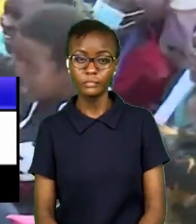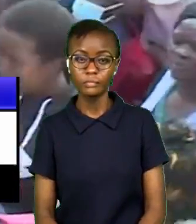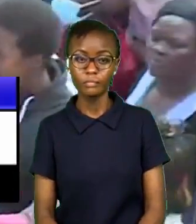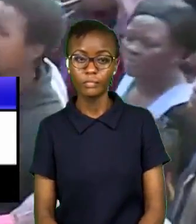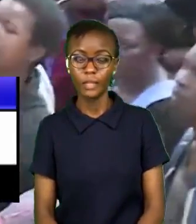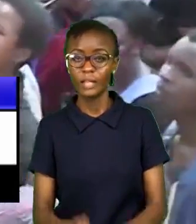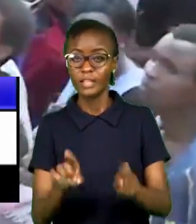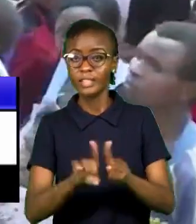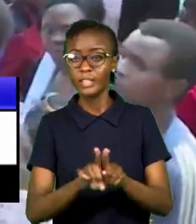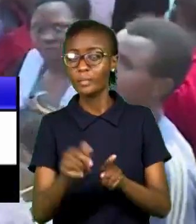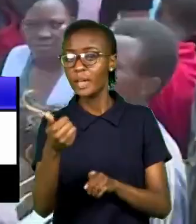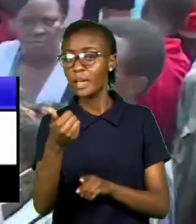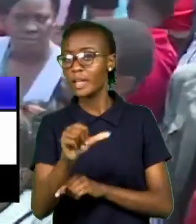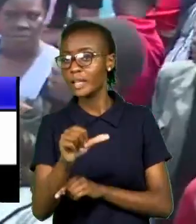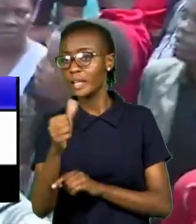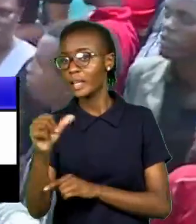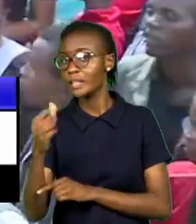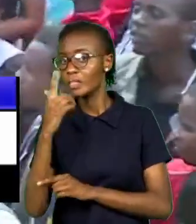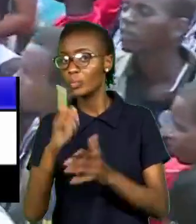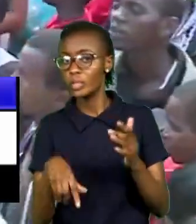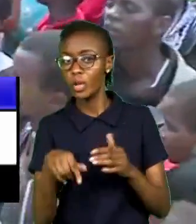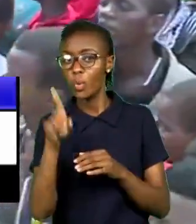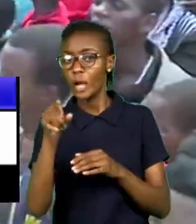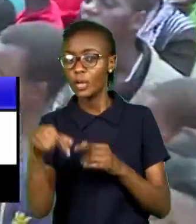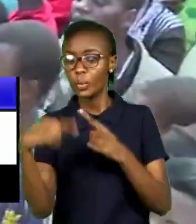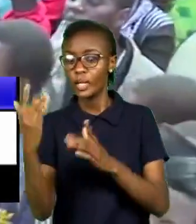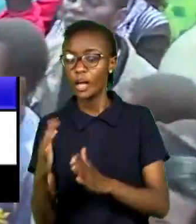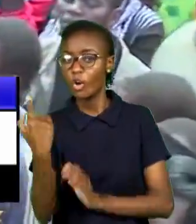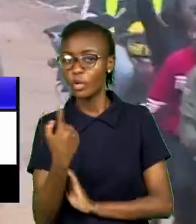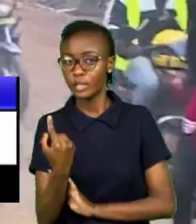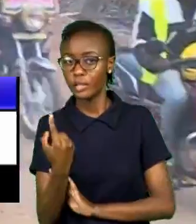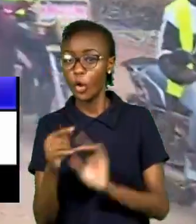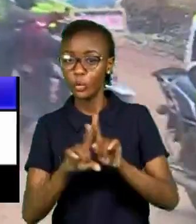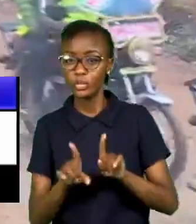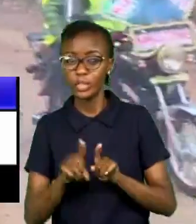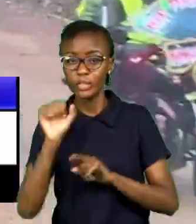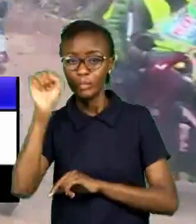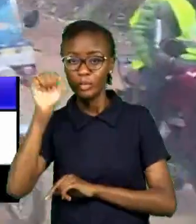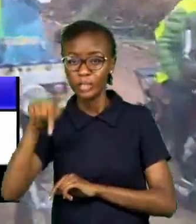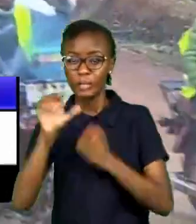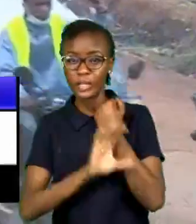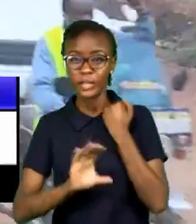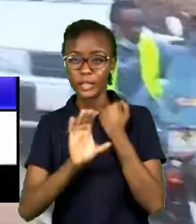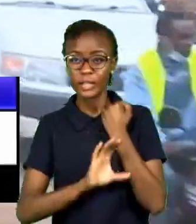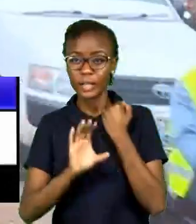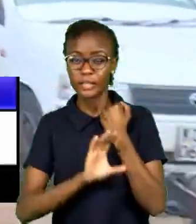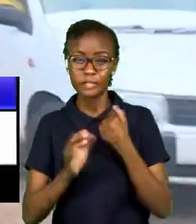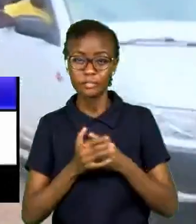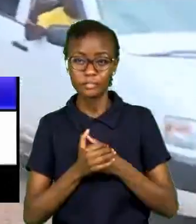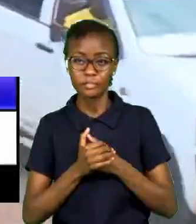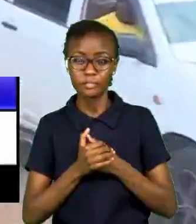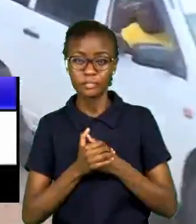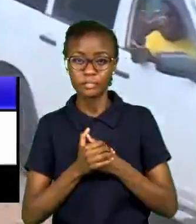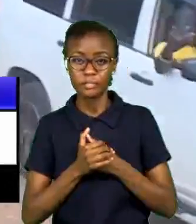Like any other race, that only one winner must be crowned. So is the politics of the country. And it is with no doubt that the